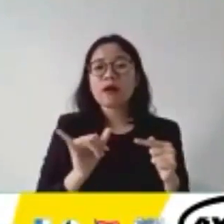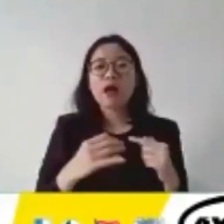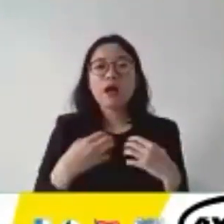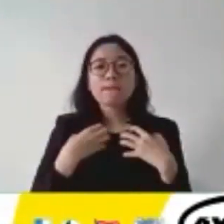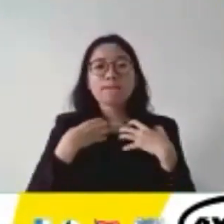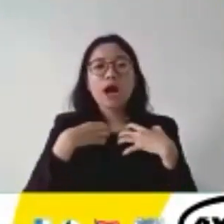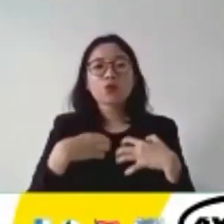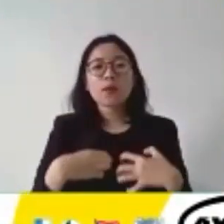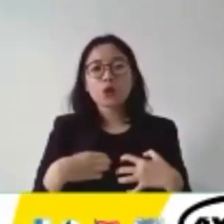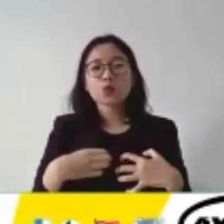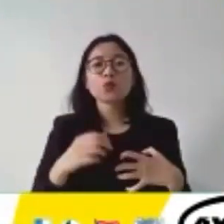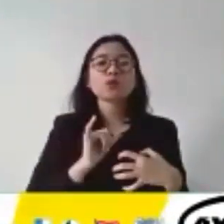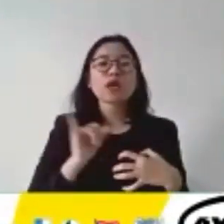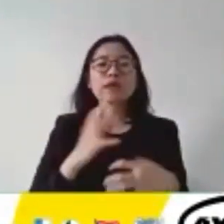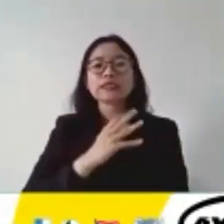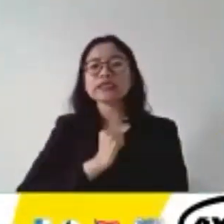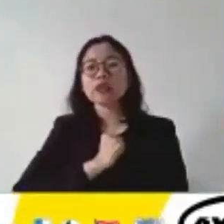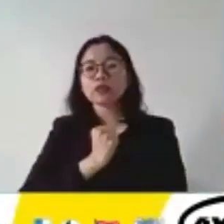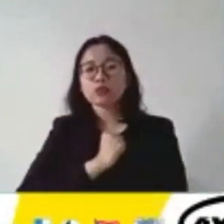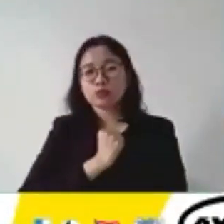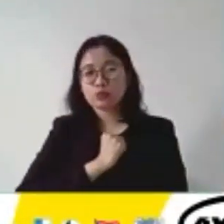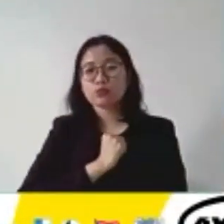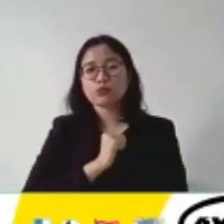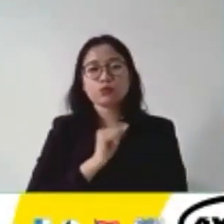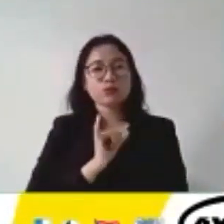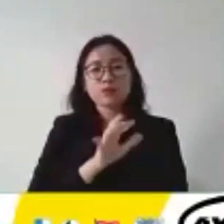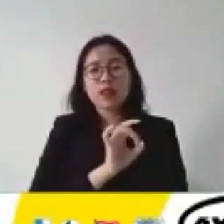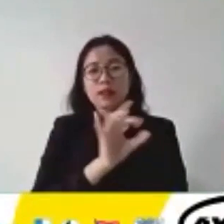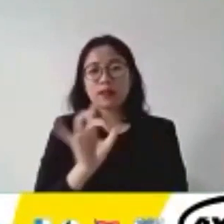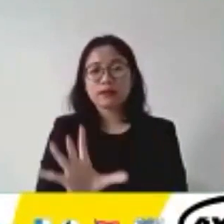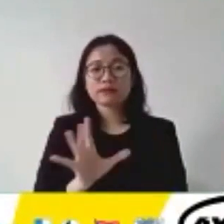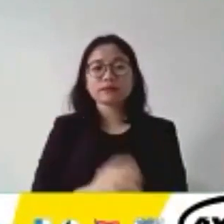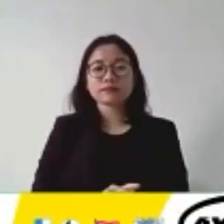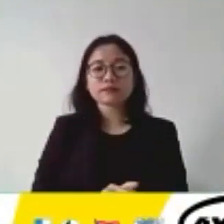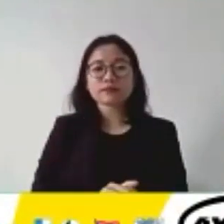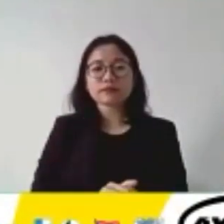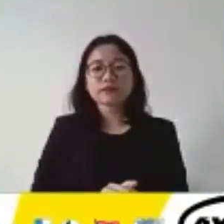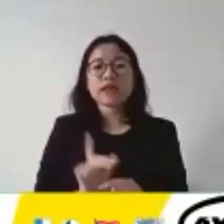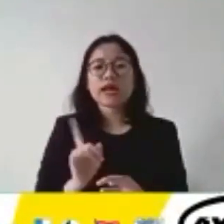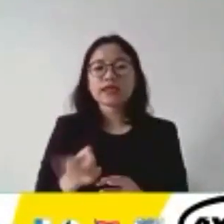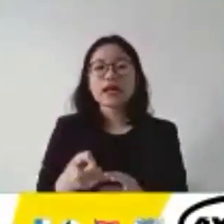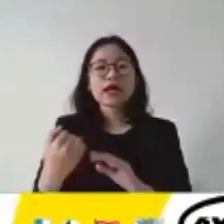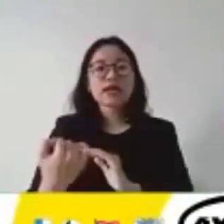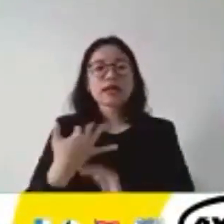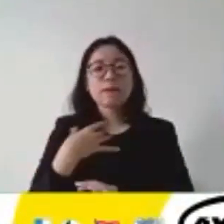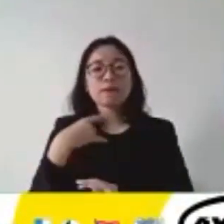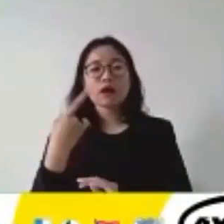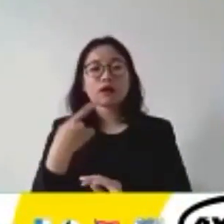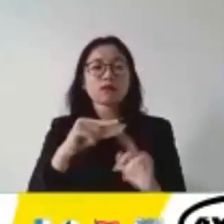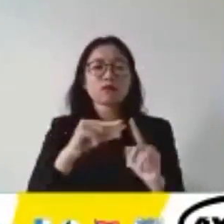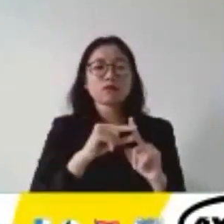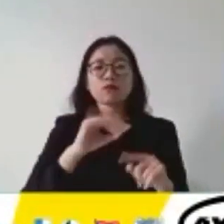So when we look at the effects of air pollution throughout life, so we have during pregnancy,